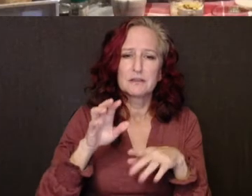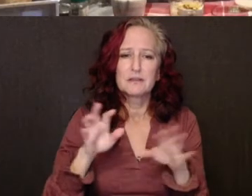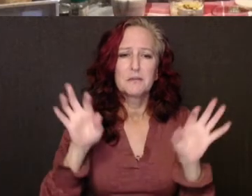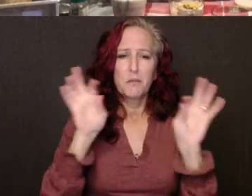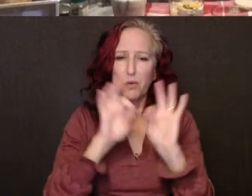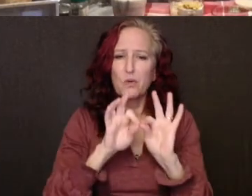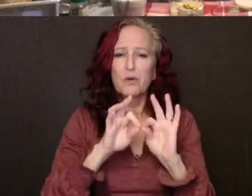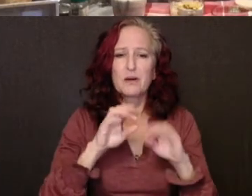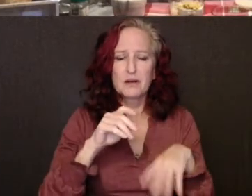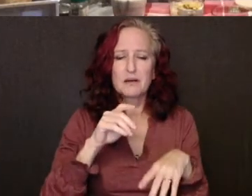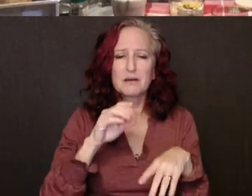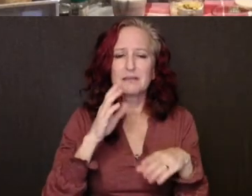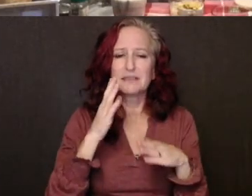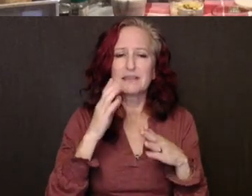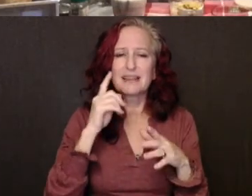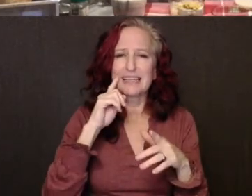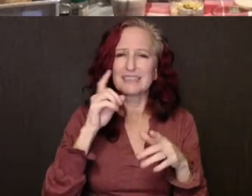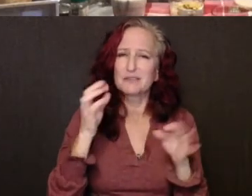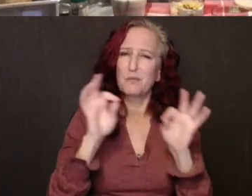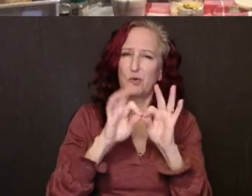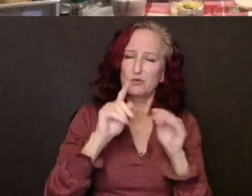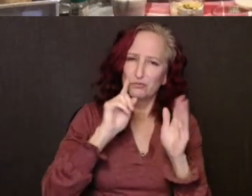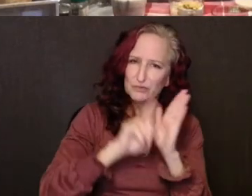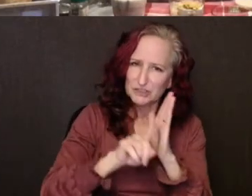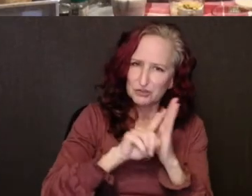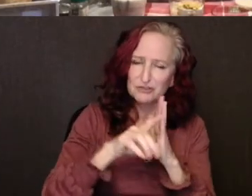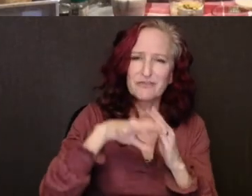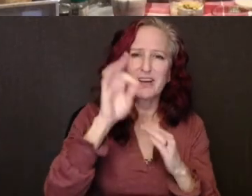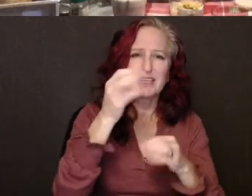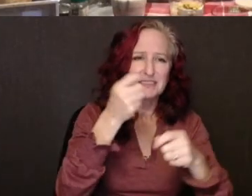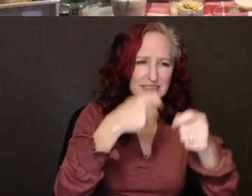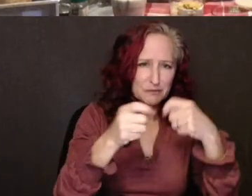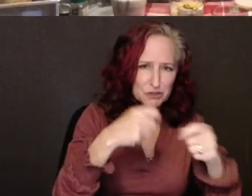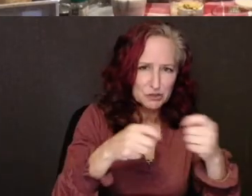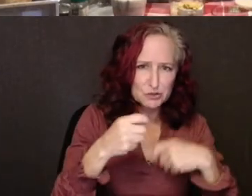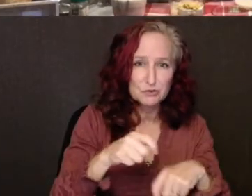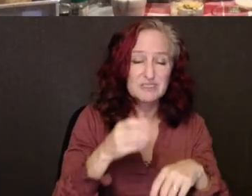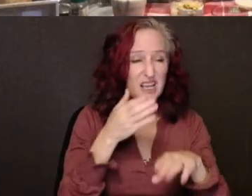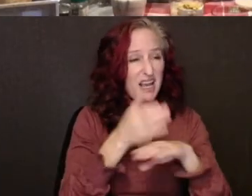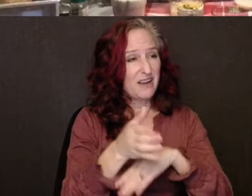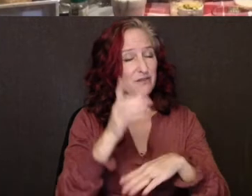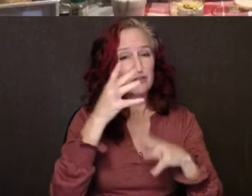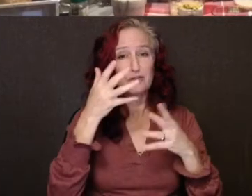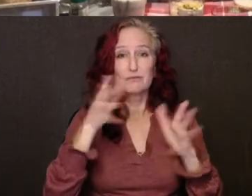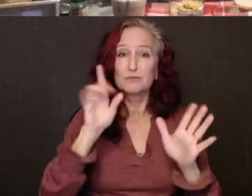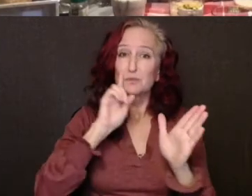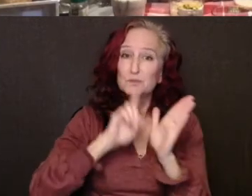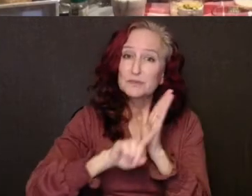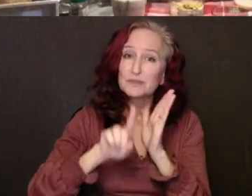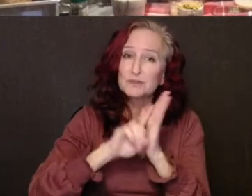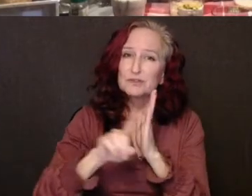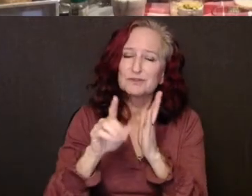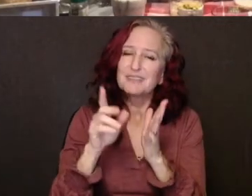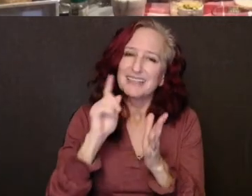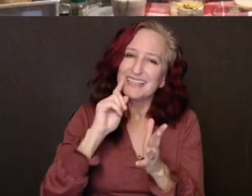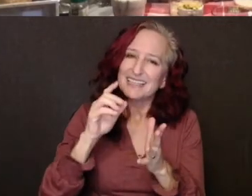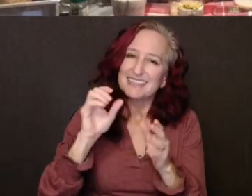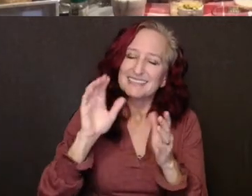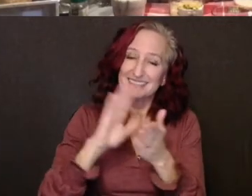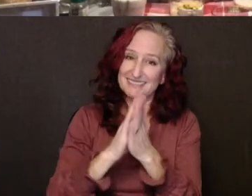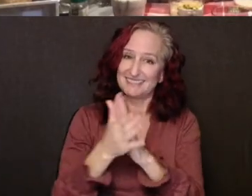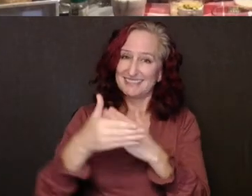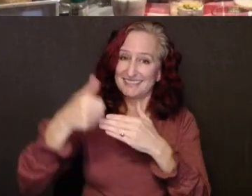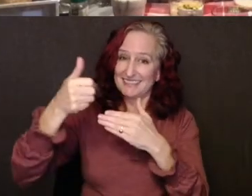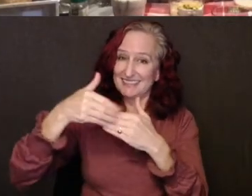it can be scary, and I'm speaking out of experience where like I was scared. I was like, oh, I'm just going to do this completely wrong. But I think it's just about like taking